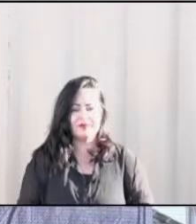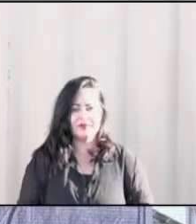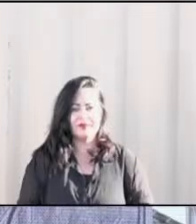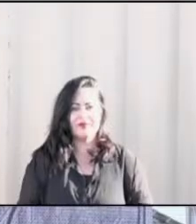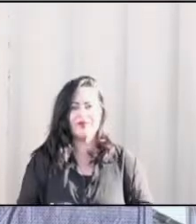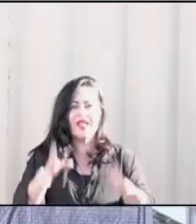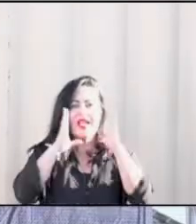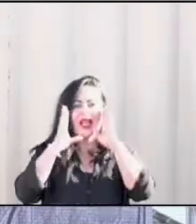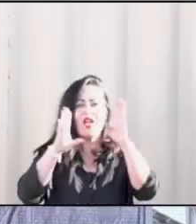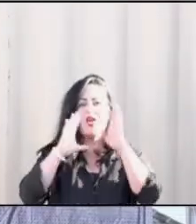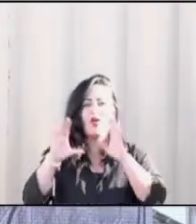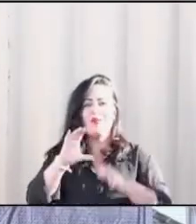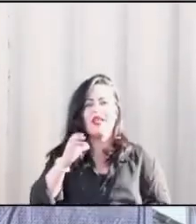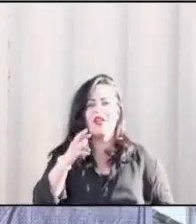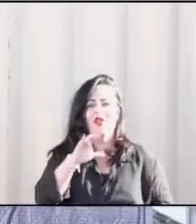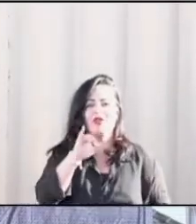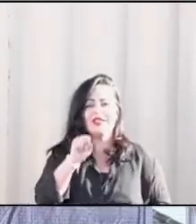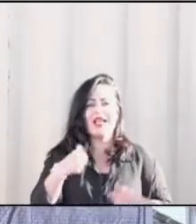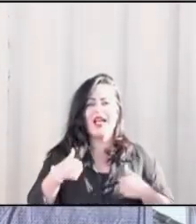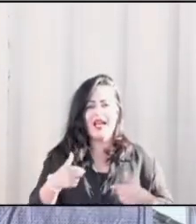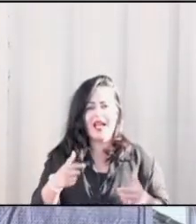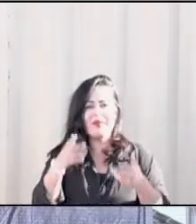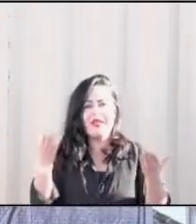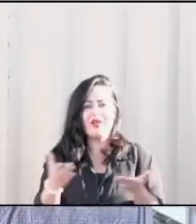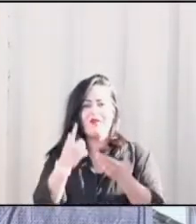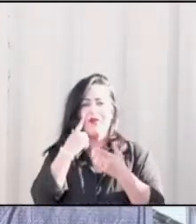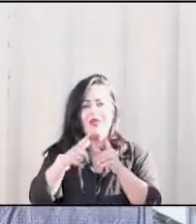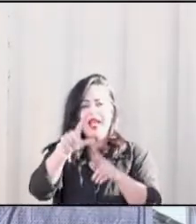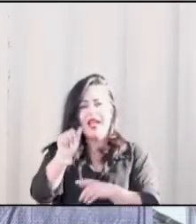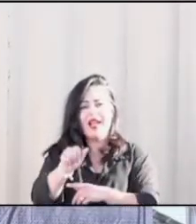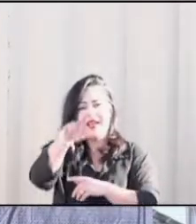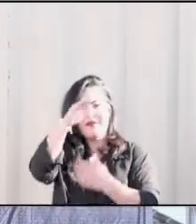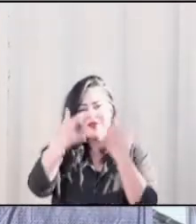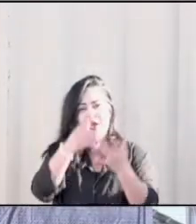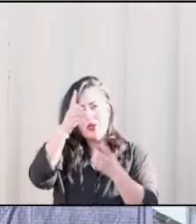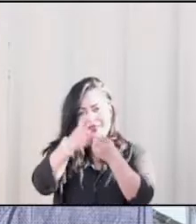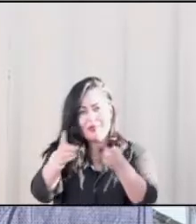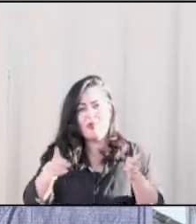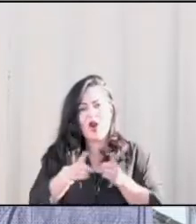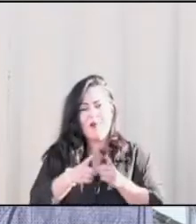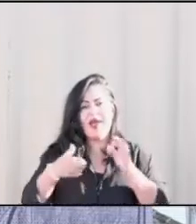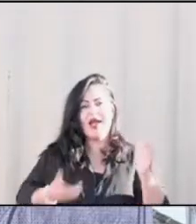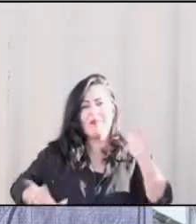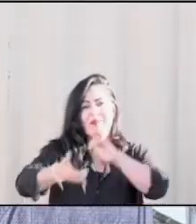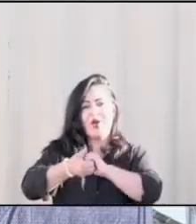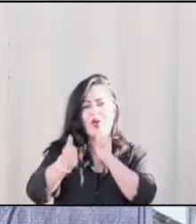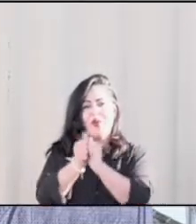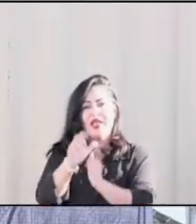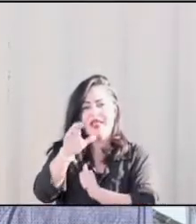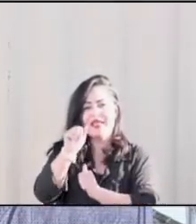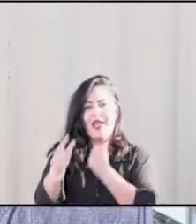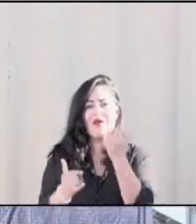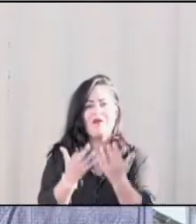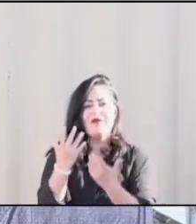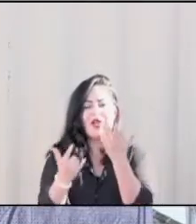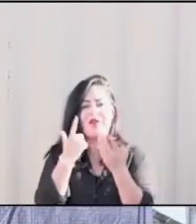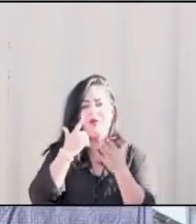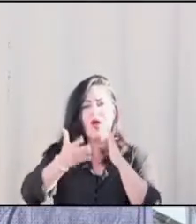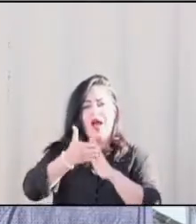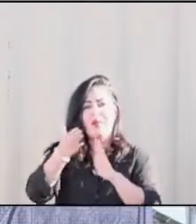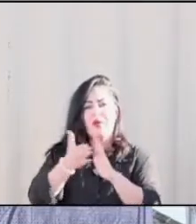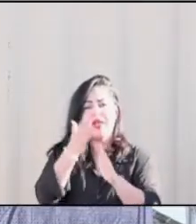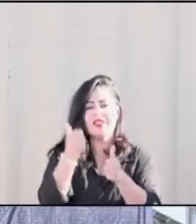Hello, my name is Christian Litz. I'm a Battalion Chief with LA County Fire Department, and I'm partnered with CAL FIRE Team 2 as Operations Section